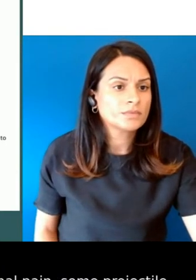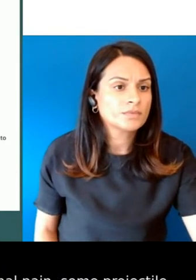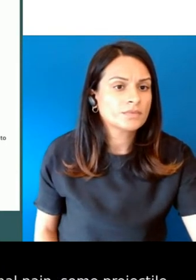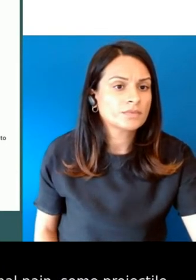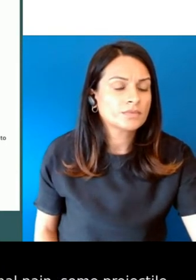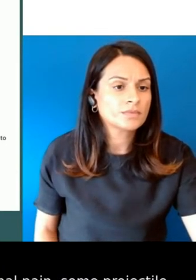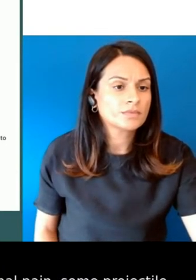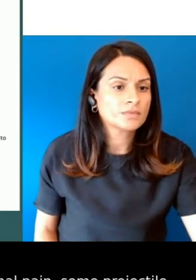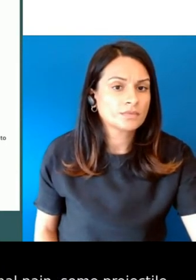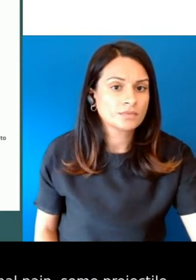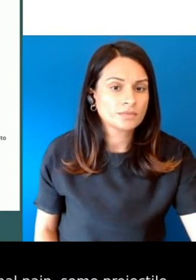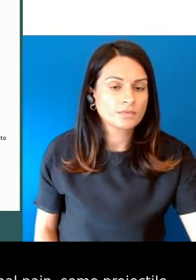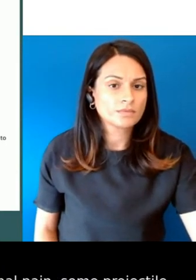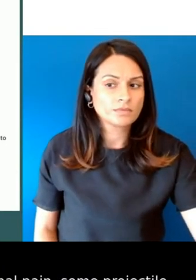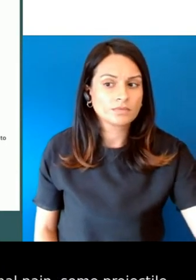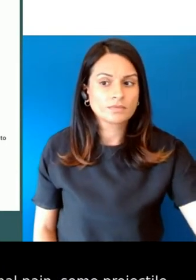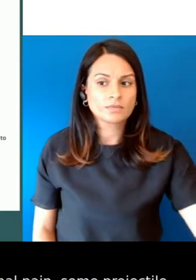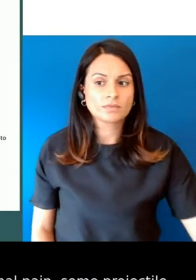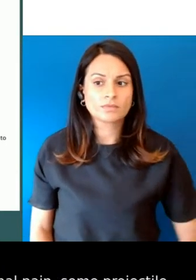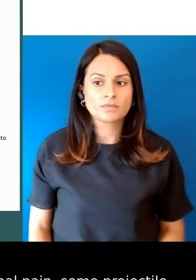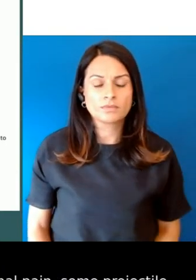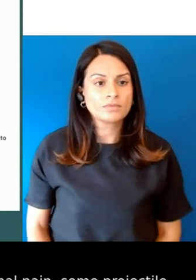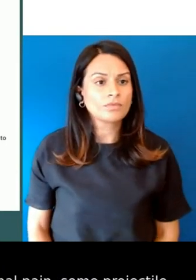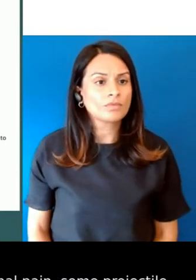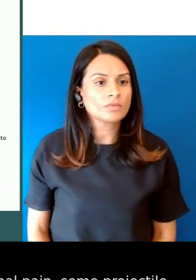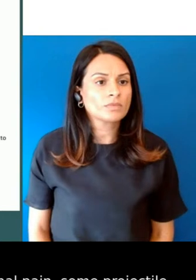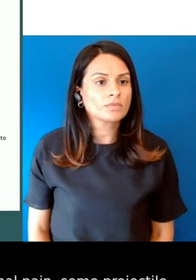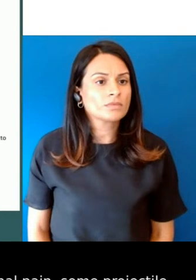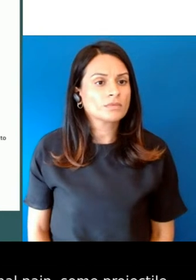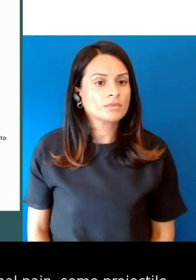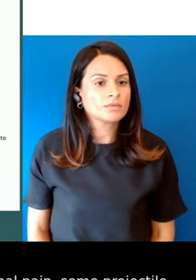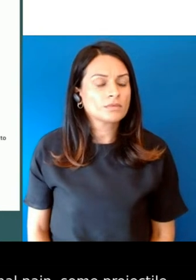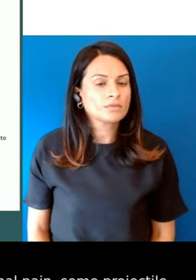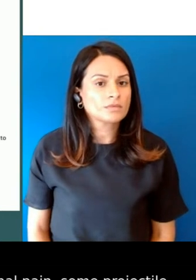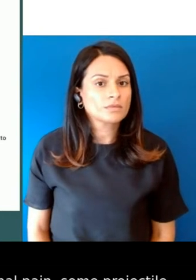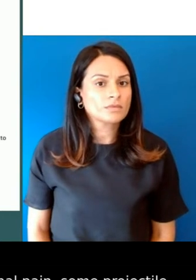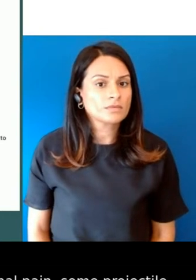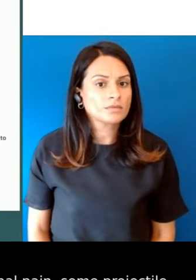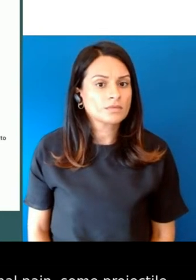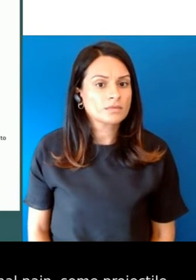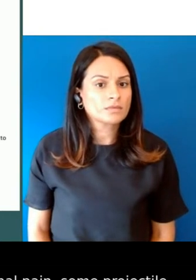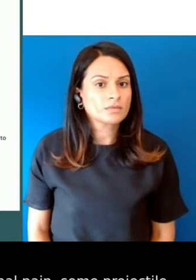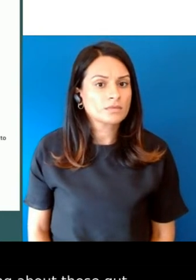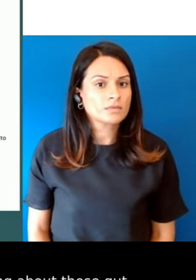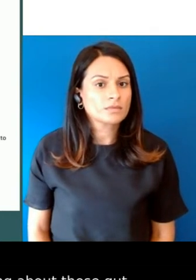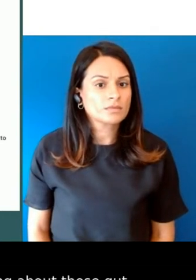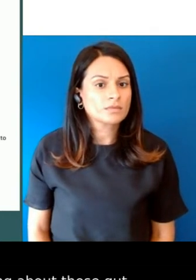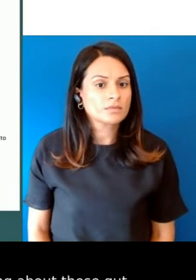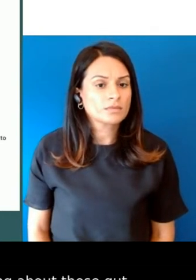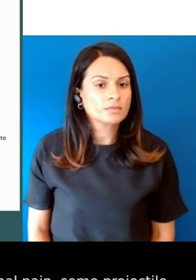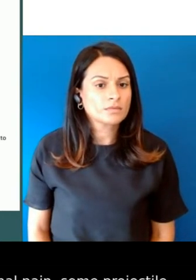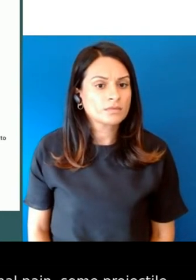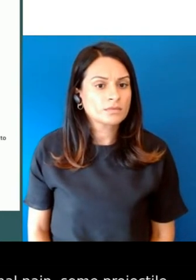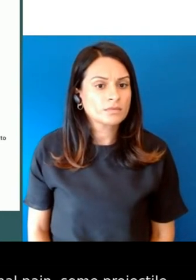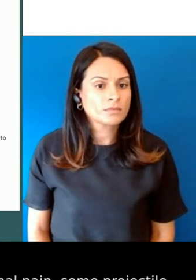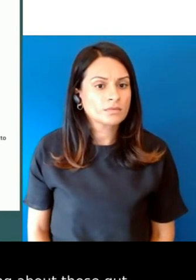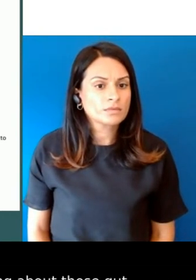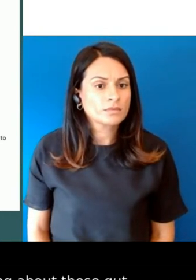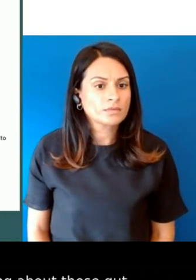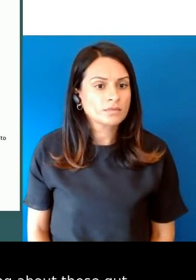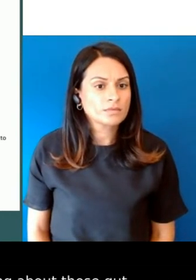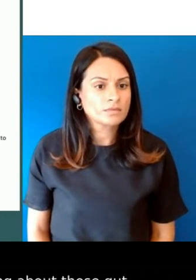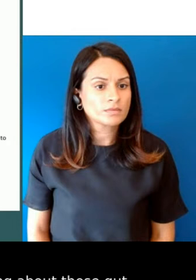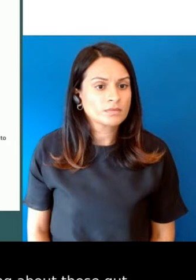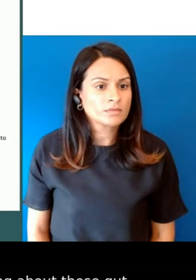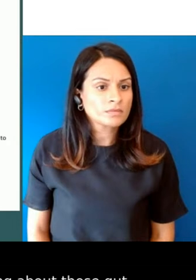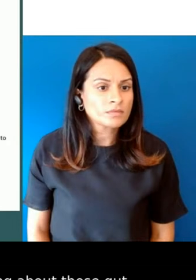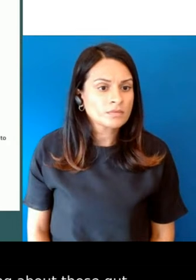other symptoms as well is also thinking about those gut symptoms and you know something seen some patients are presented with this and although